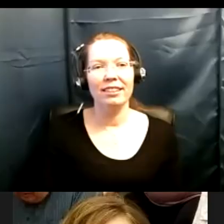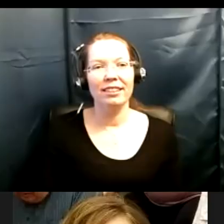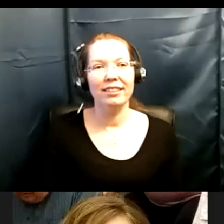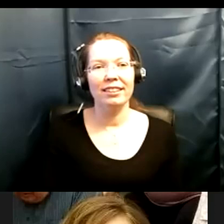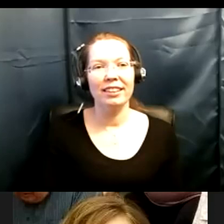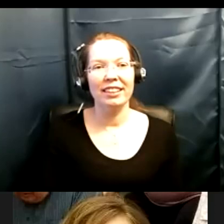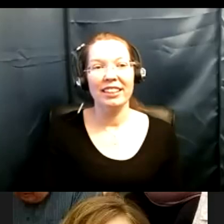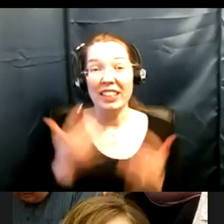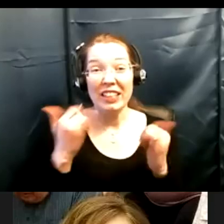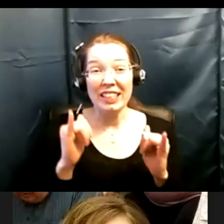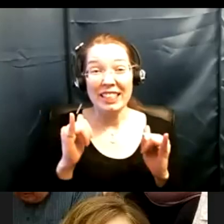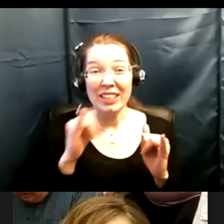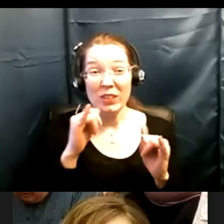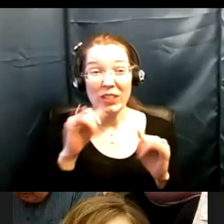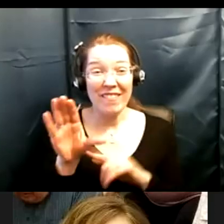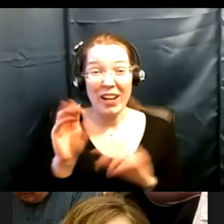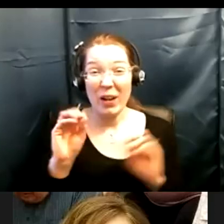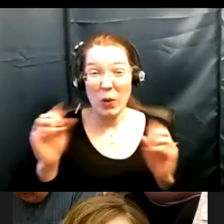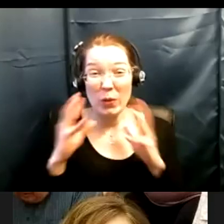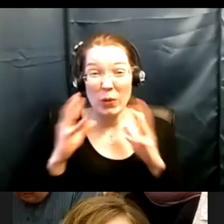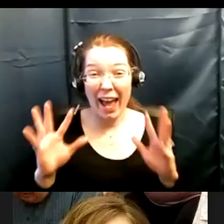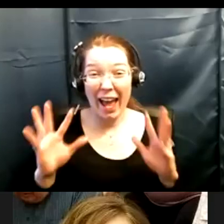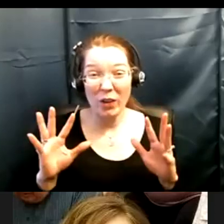Did we still just have video and no sound?